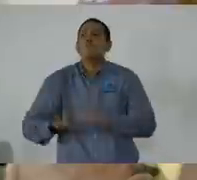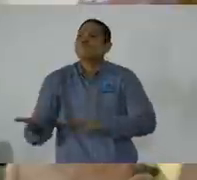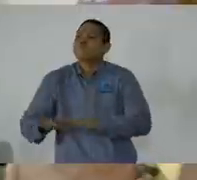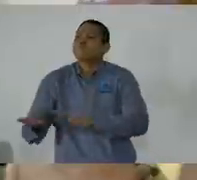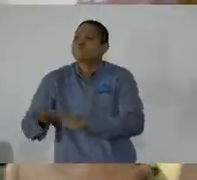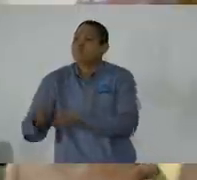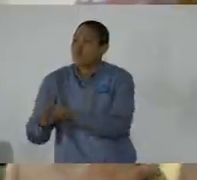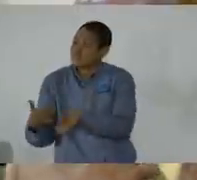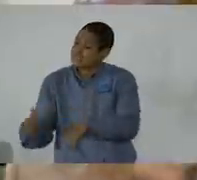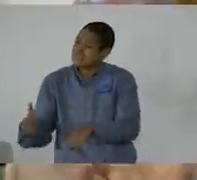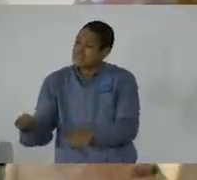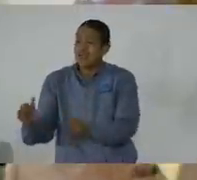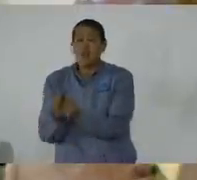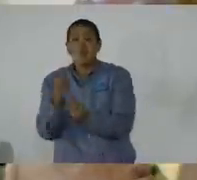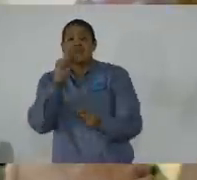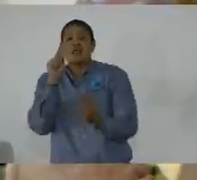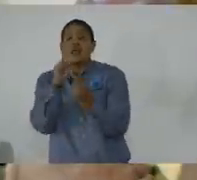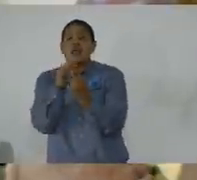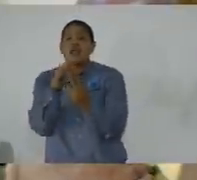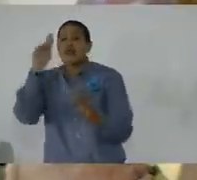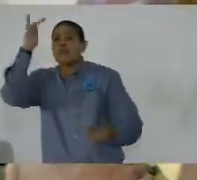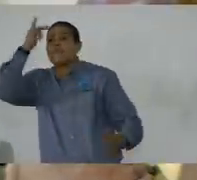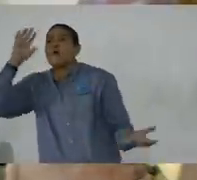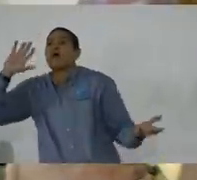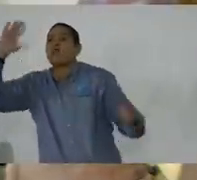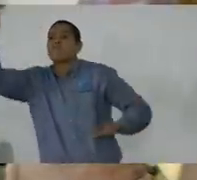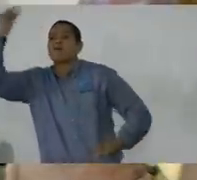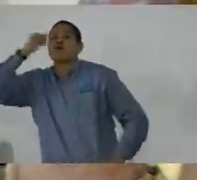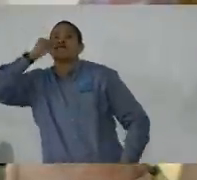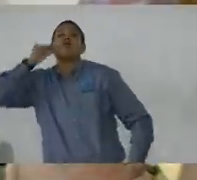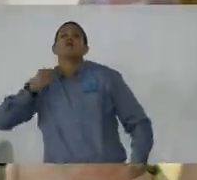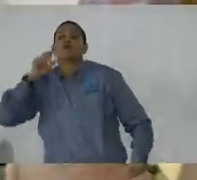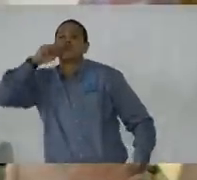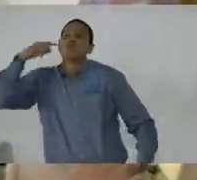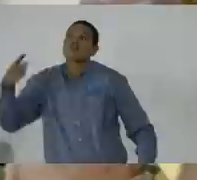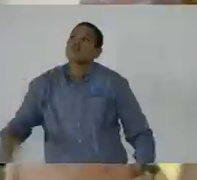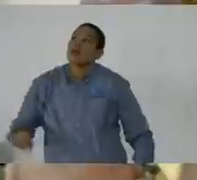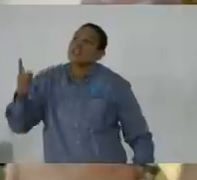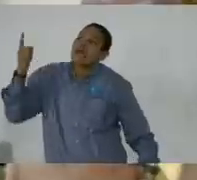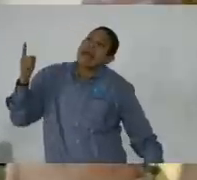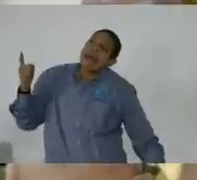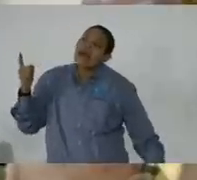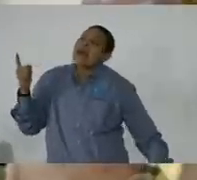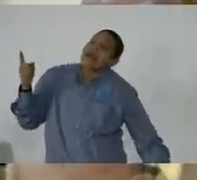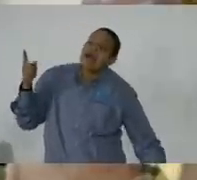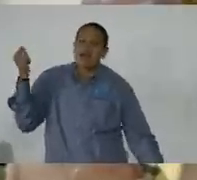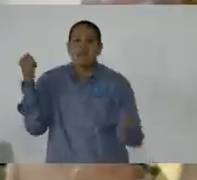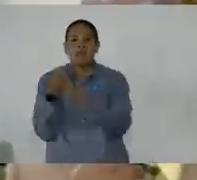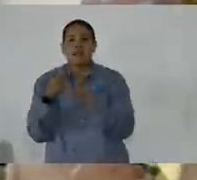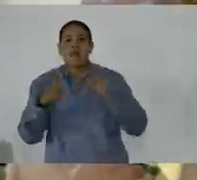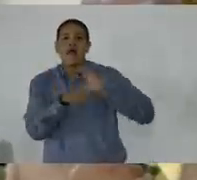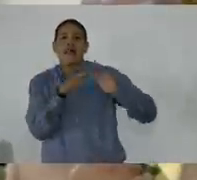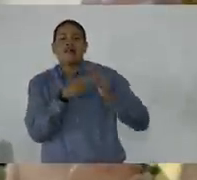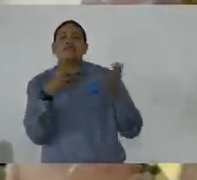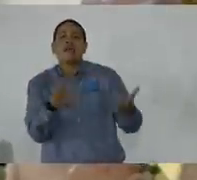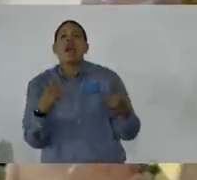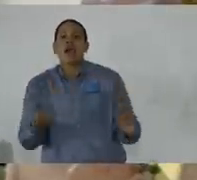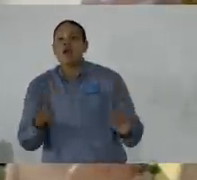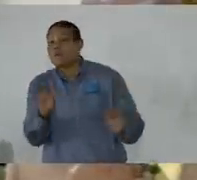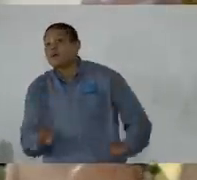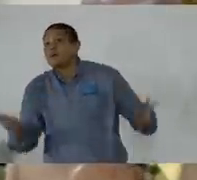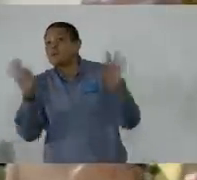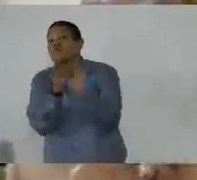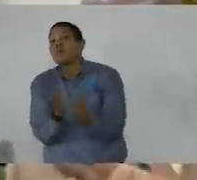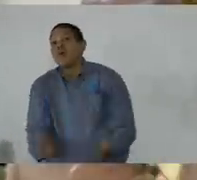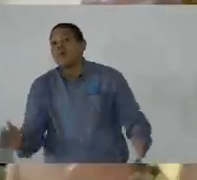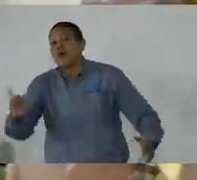pandemic, coupled with the political unrest between Russia and Ukraine, impacting the sector negatively on critical commodities